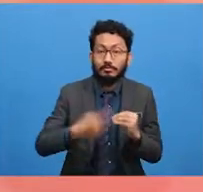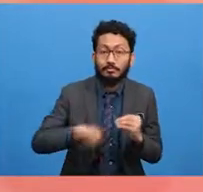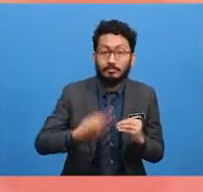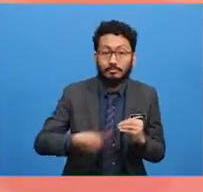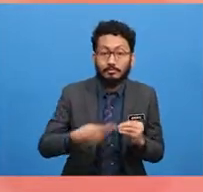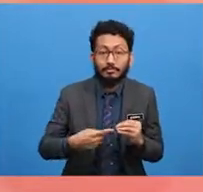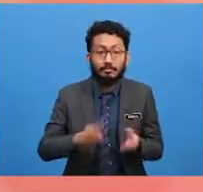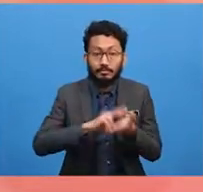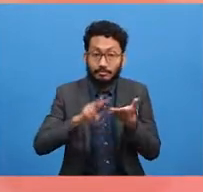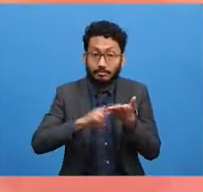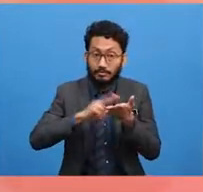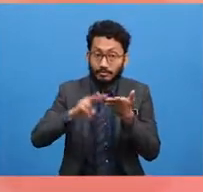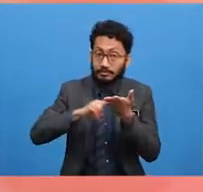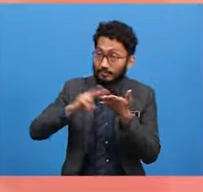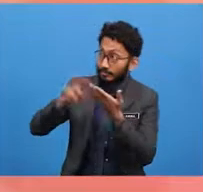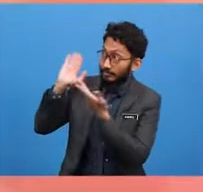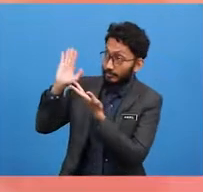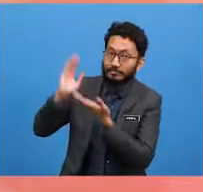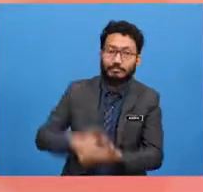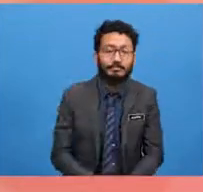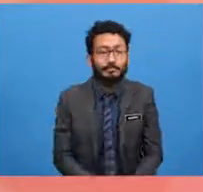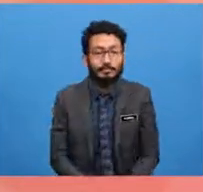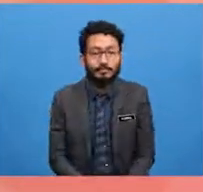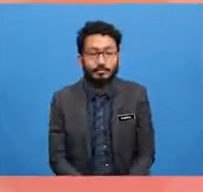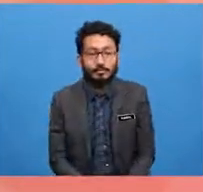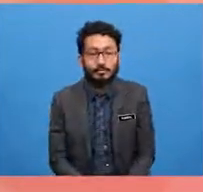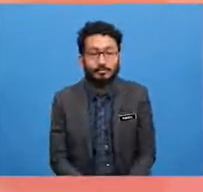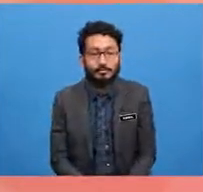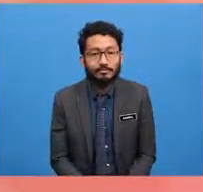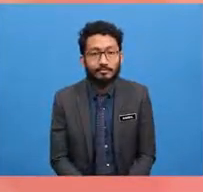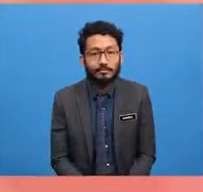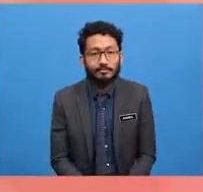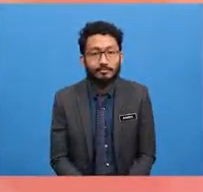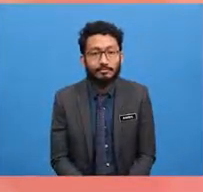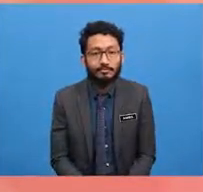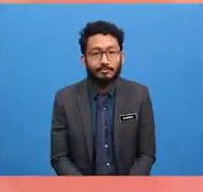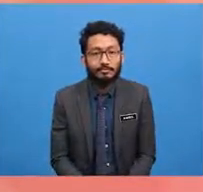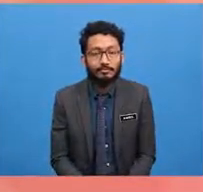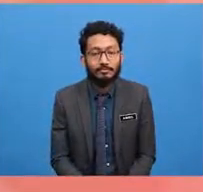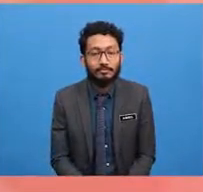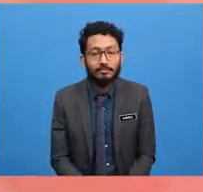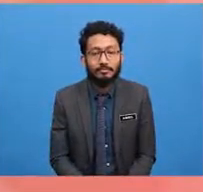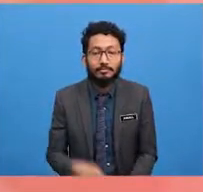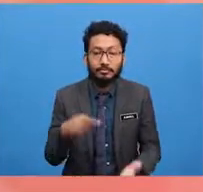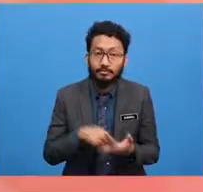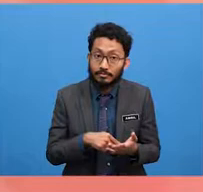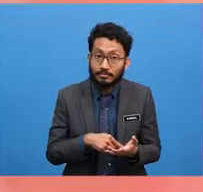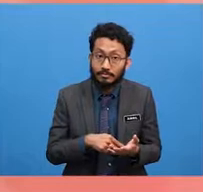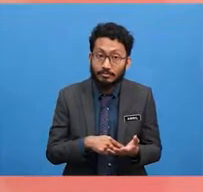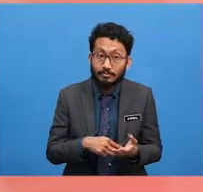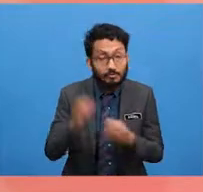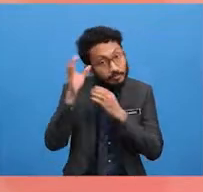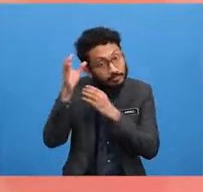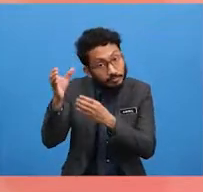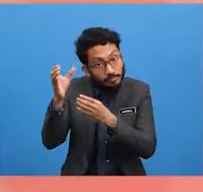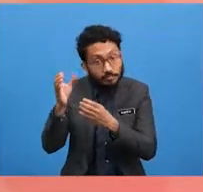the Eurostar to Paris and spending a couple of days there? This is also a suggestion,